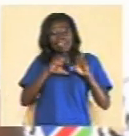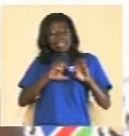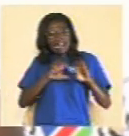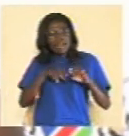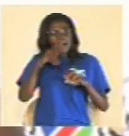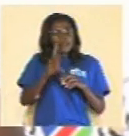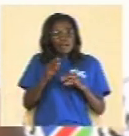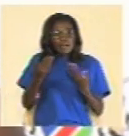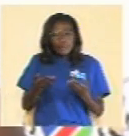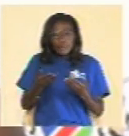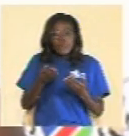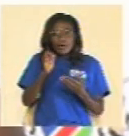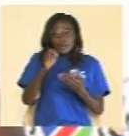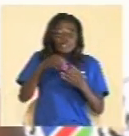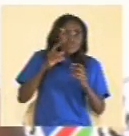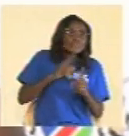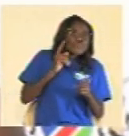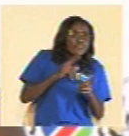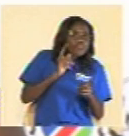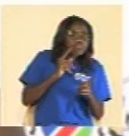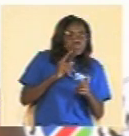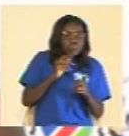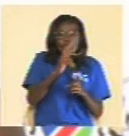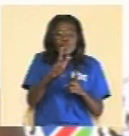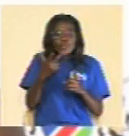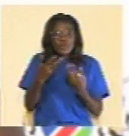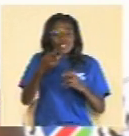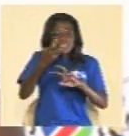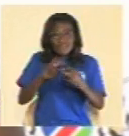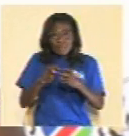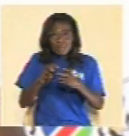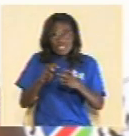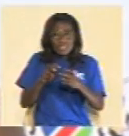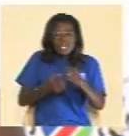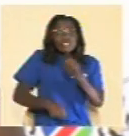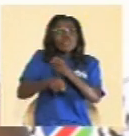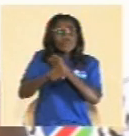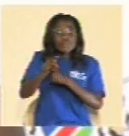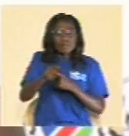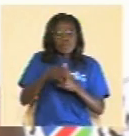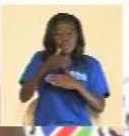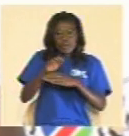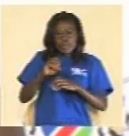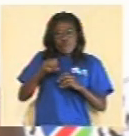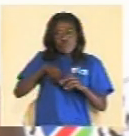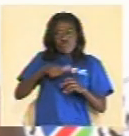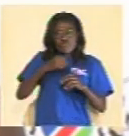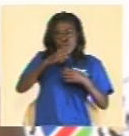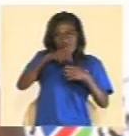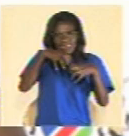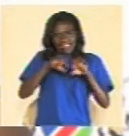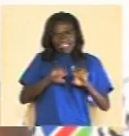and boys suffering from this lifelong disability caused by leprosy. To start off with our